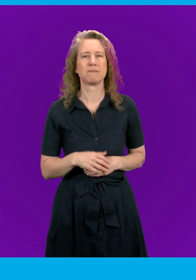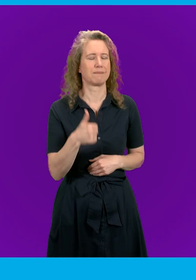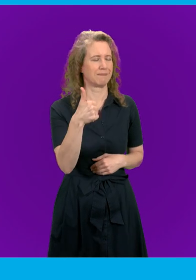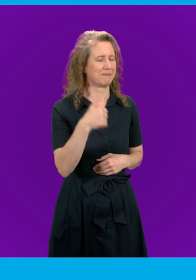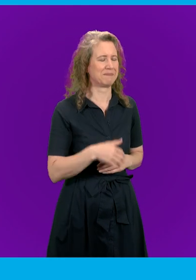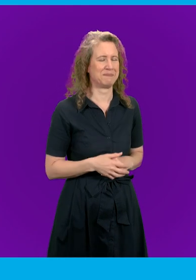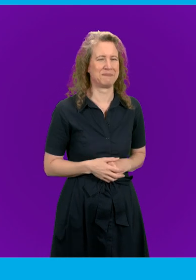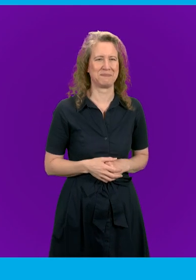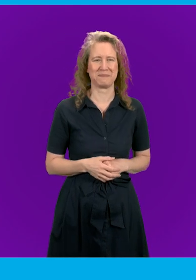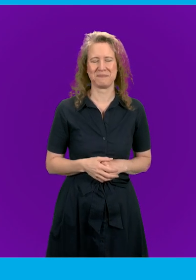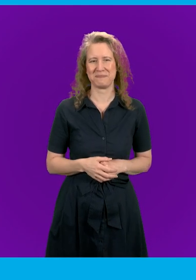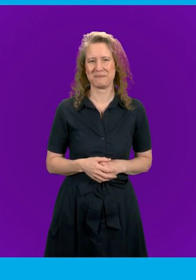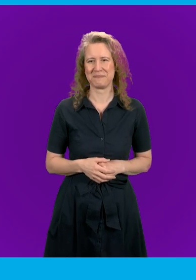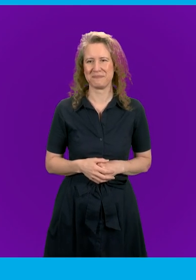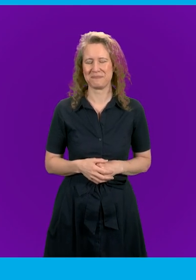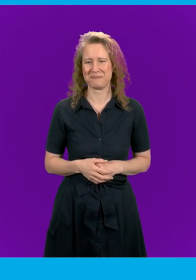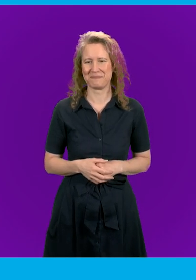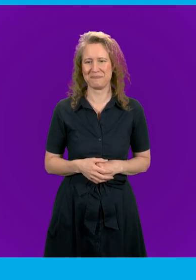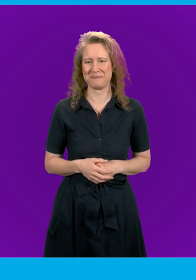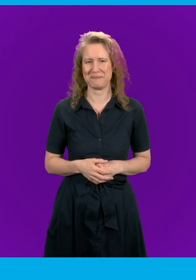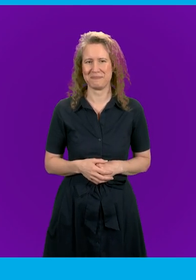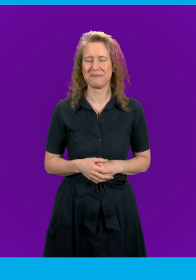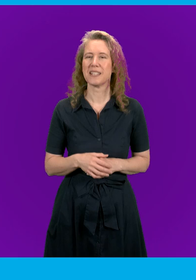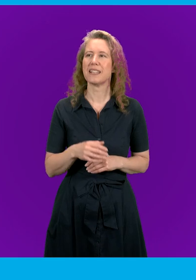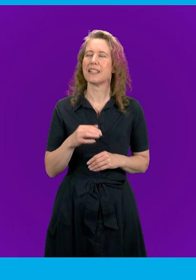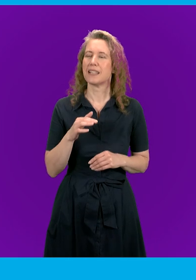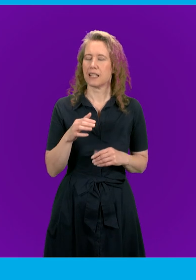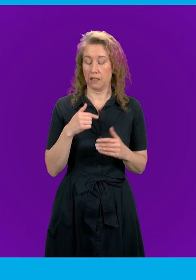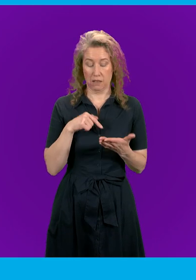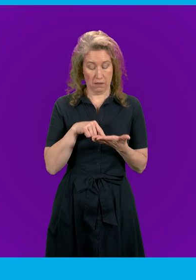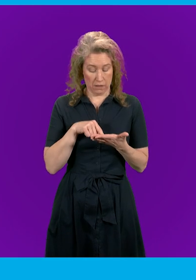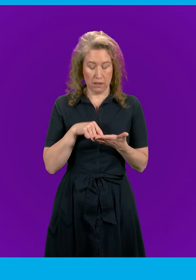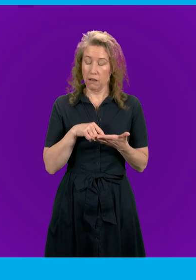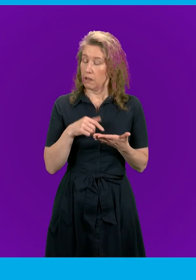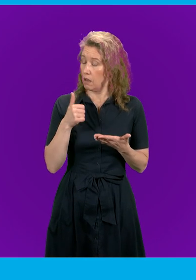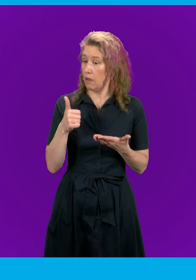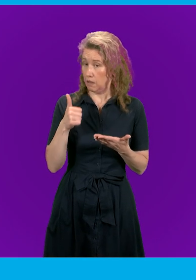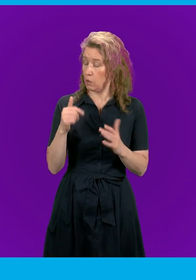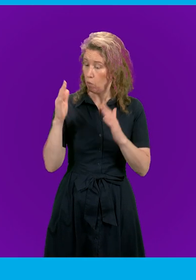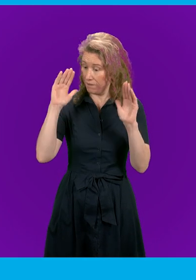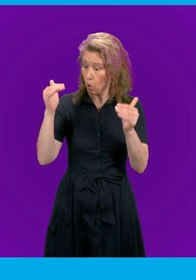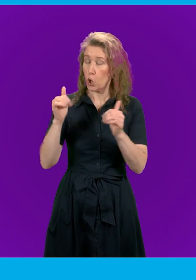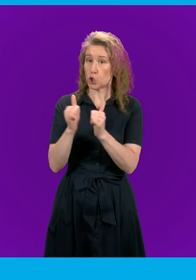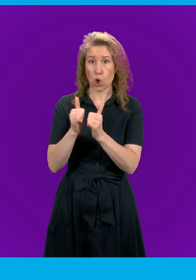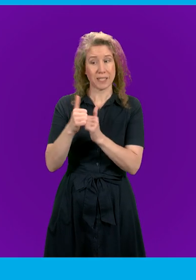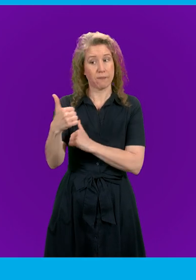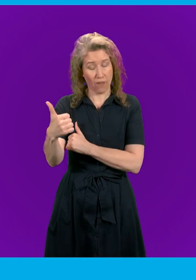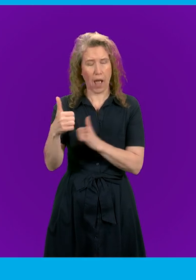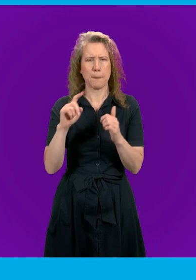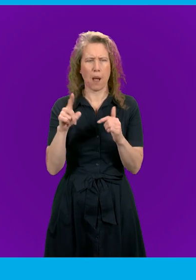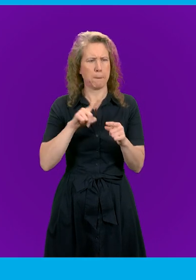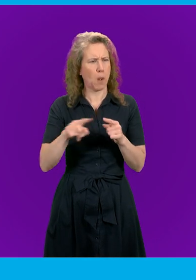Okay. Okay. Although it is great that there is a focus on consent, it feels like most